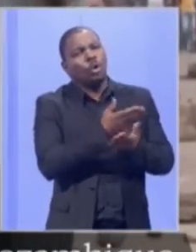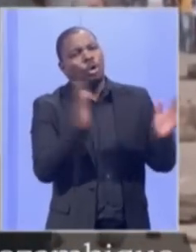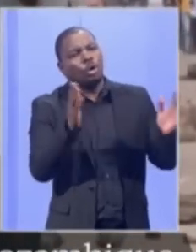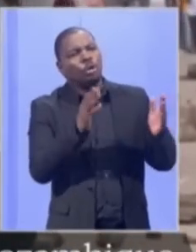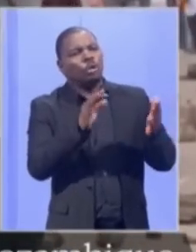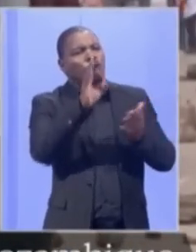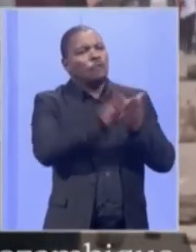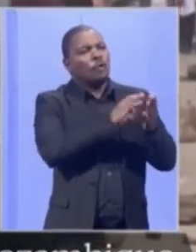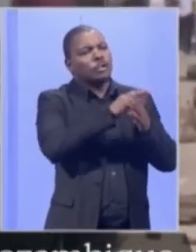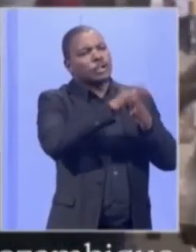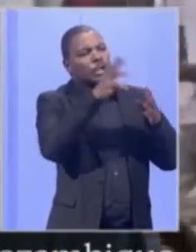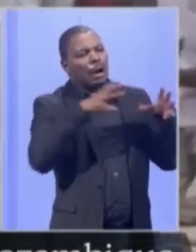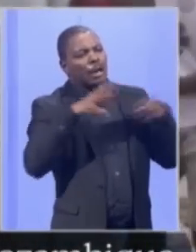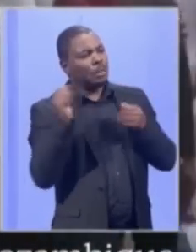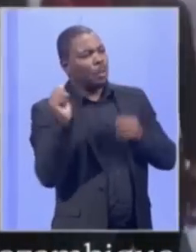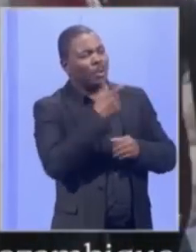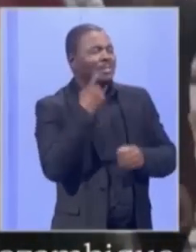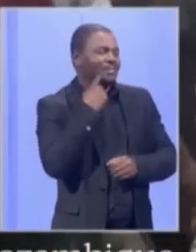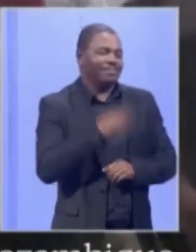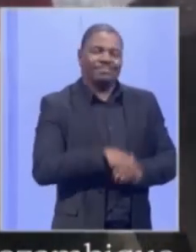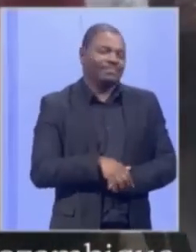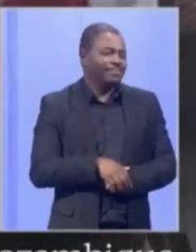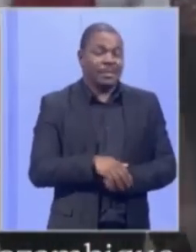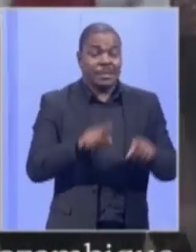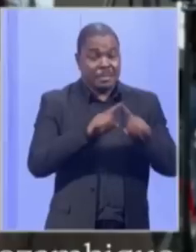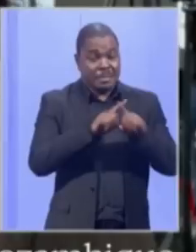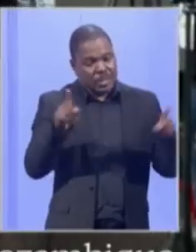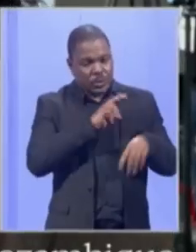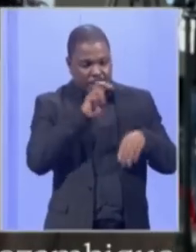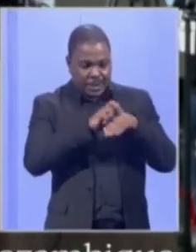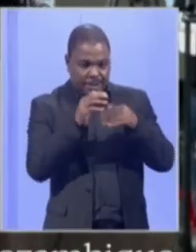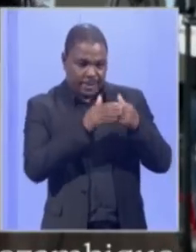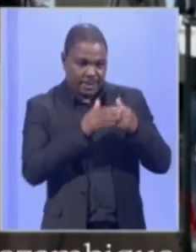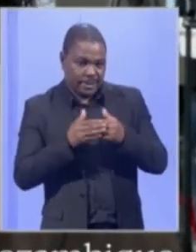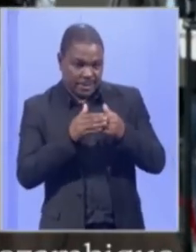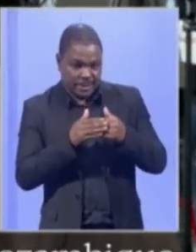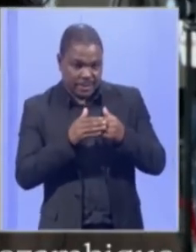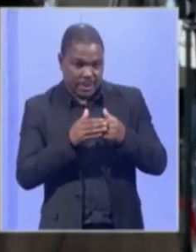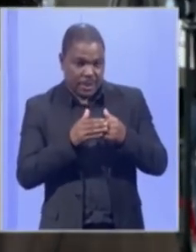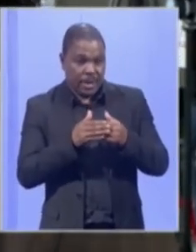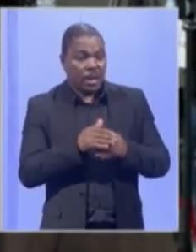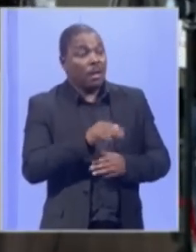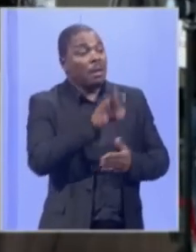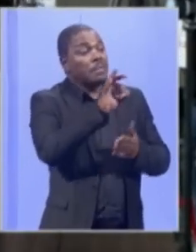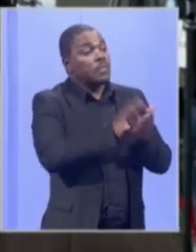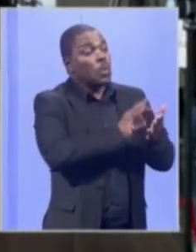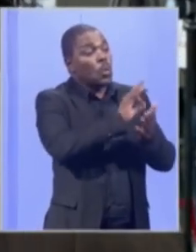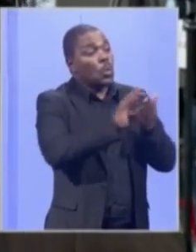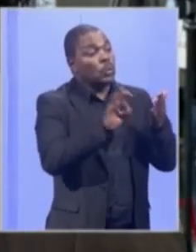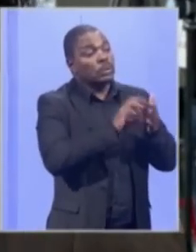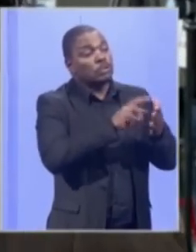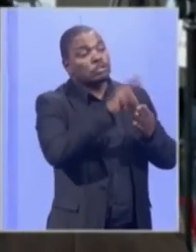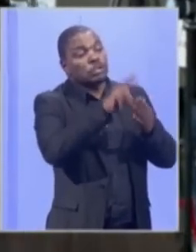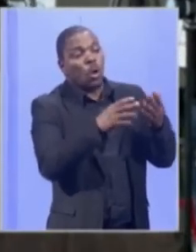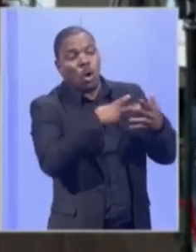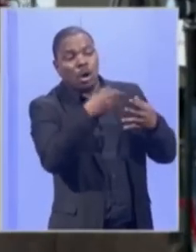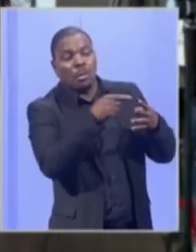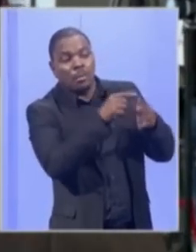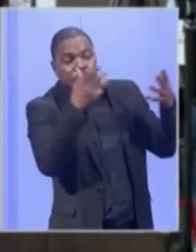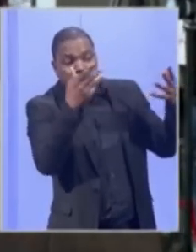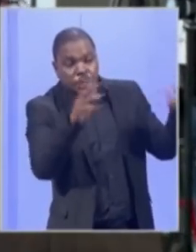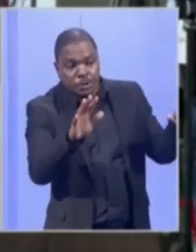outcome, but what we must really guard against, it's a situation where the outcome of the elections or the delay